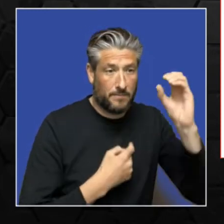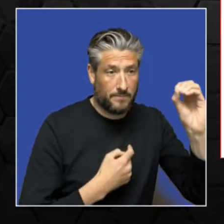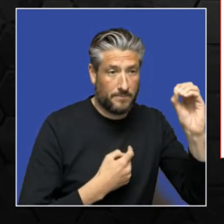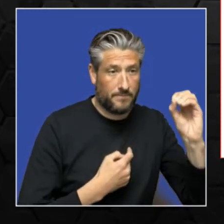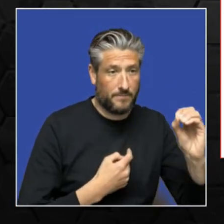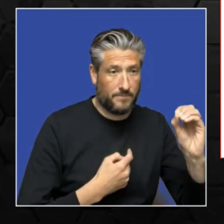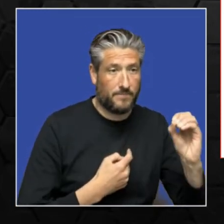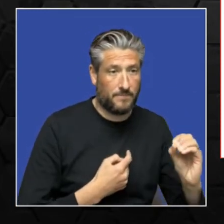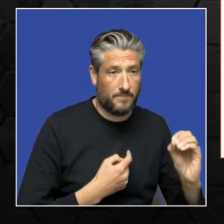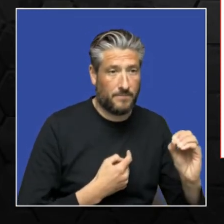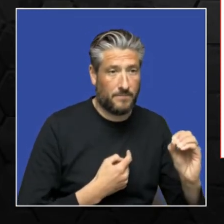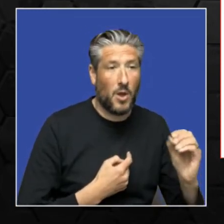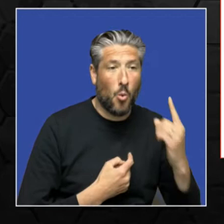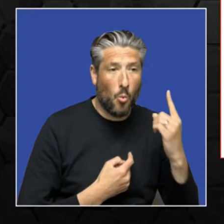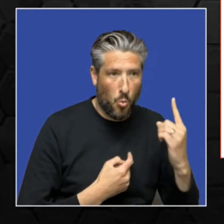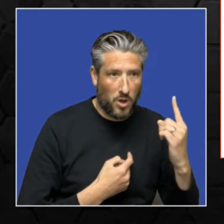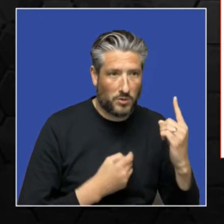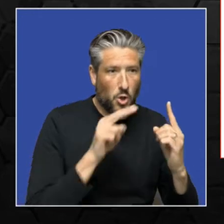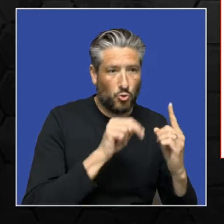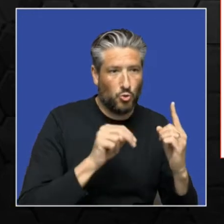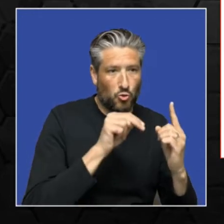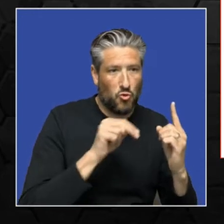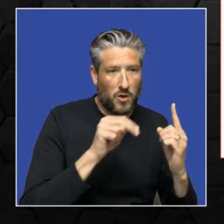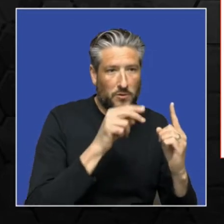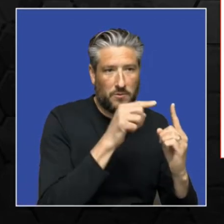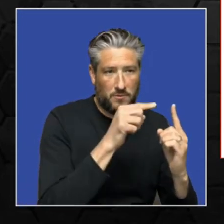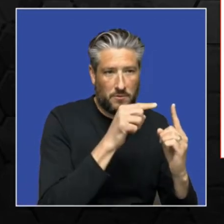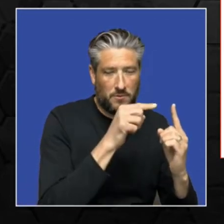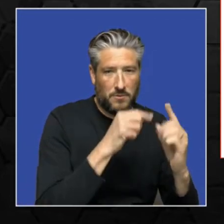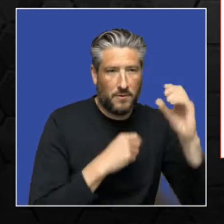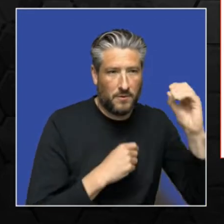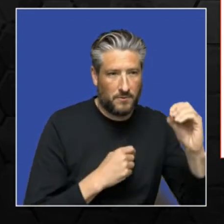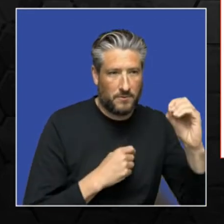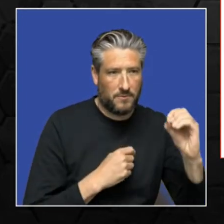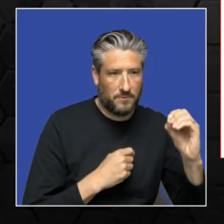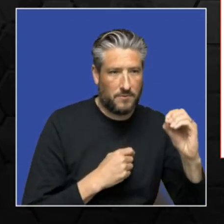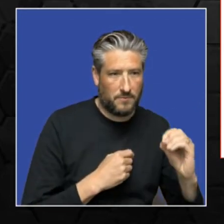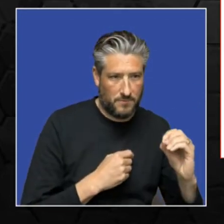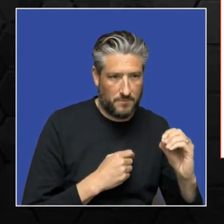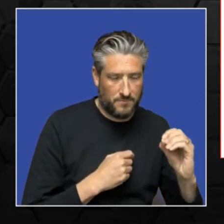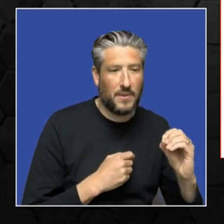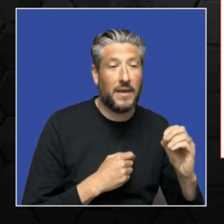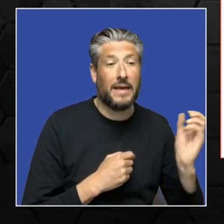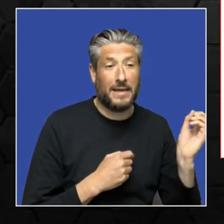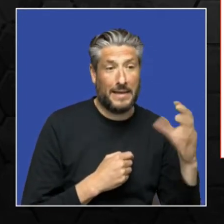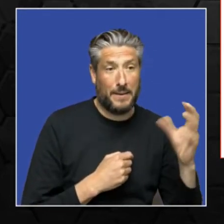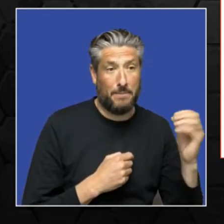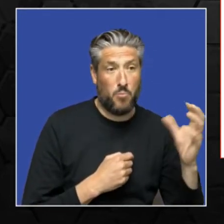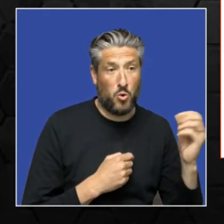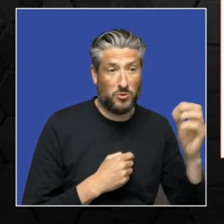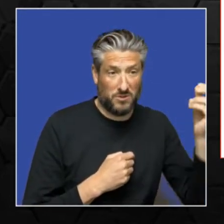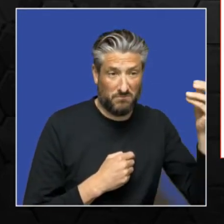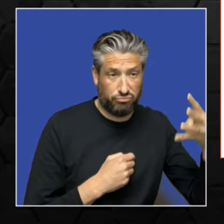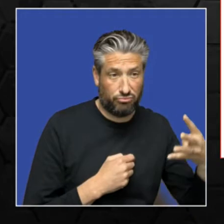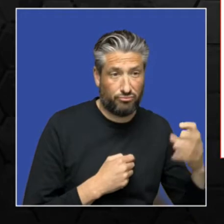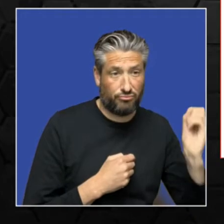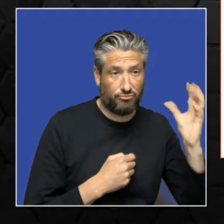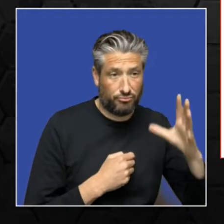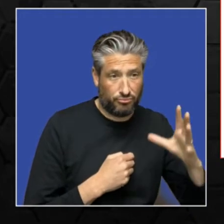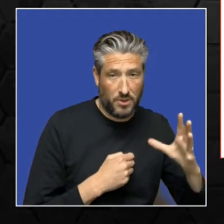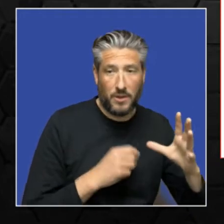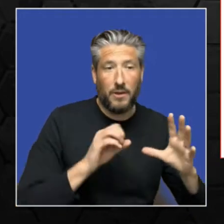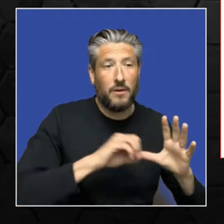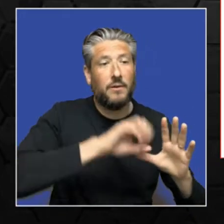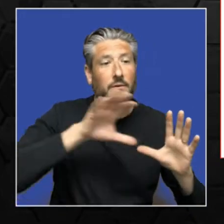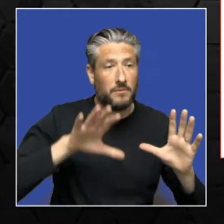represents one neuron. So as the input comes in, it also has outputs coming out of it, and each output would have a